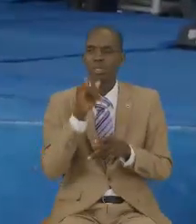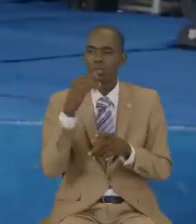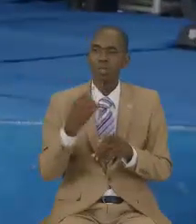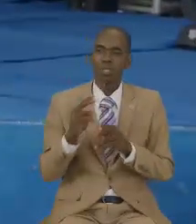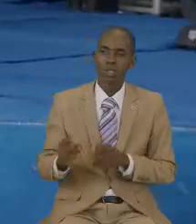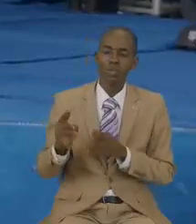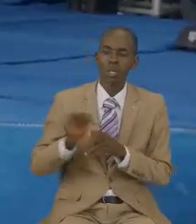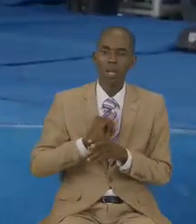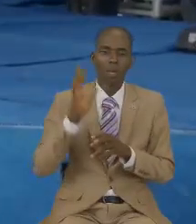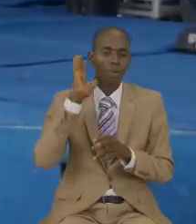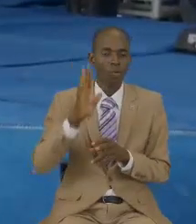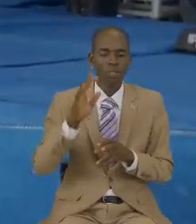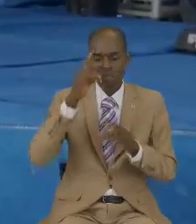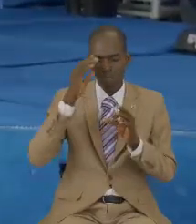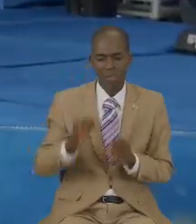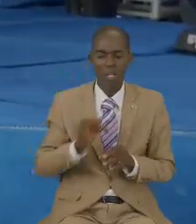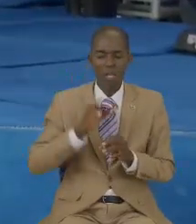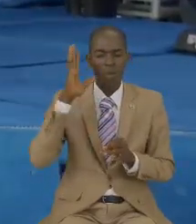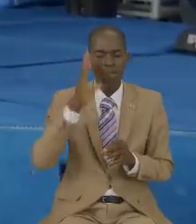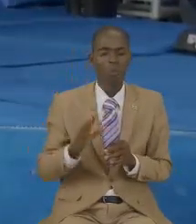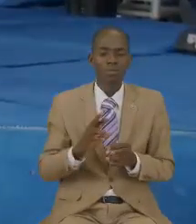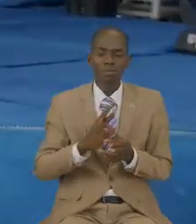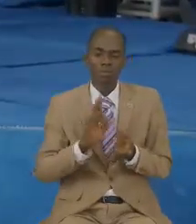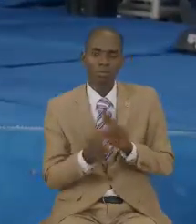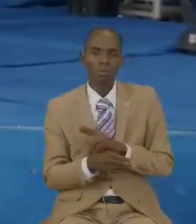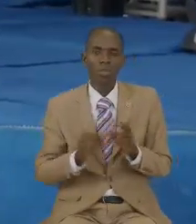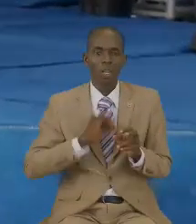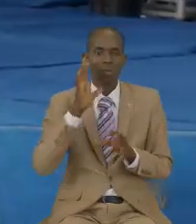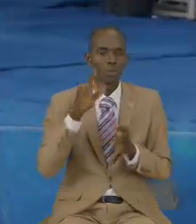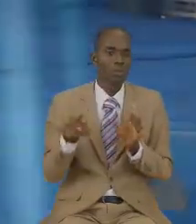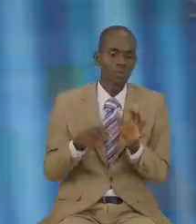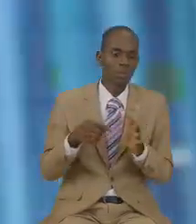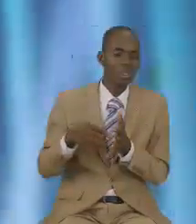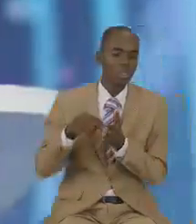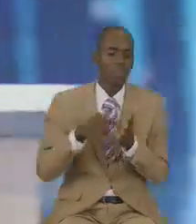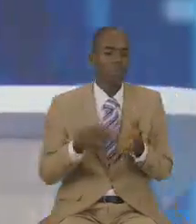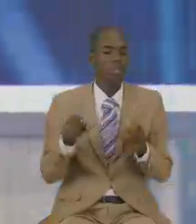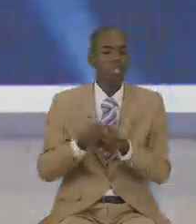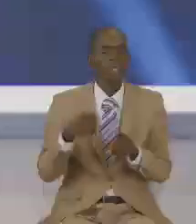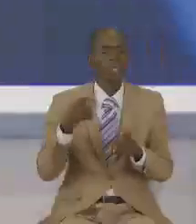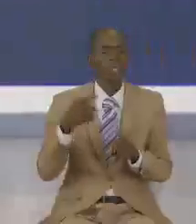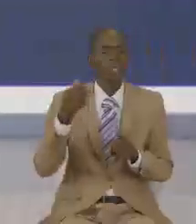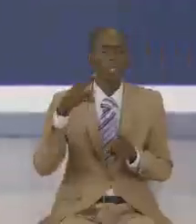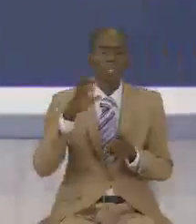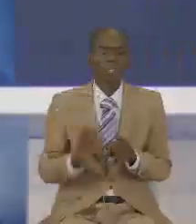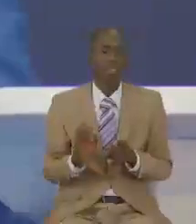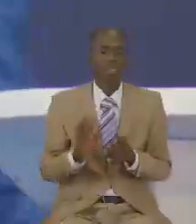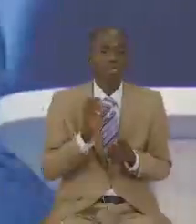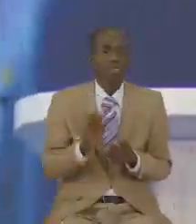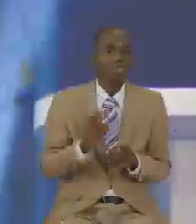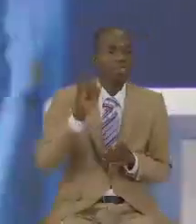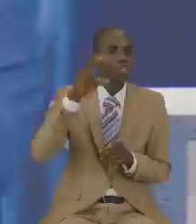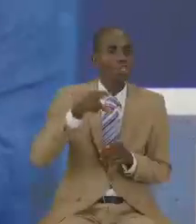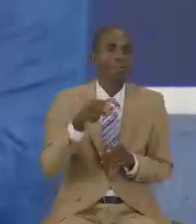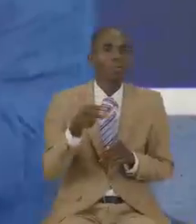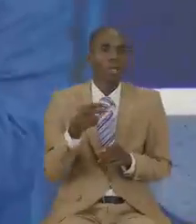make resolution, I turn over a new leaf, I'll do this, I'll do that. Like the air, he jumps on, he accomplishes nothing.